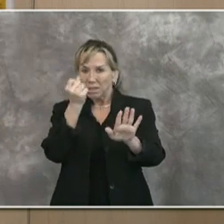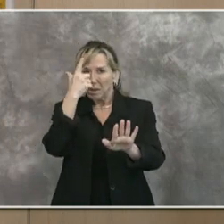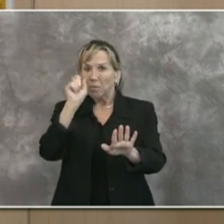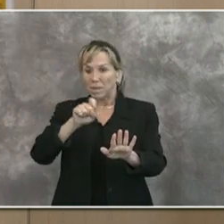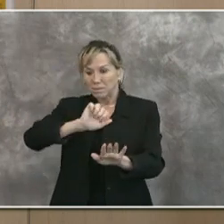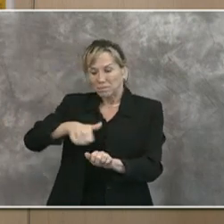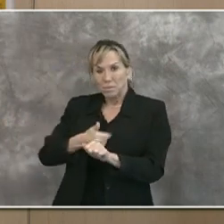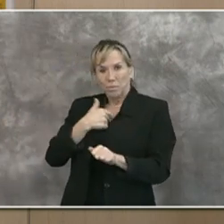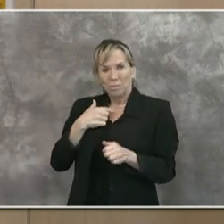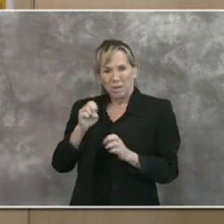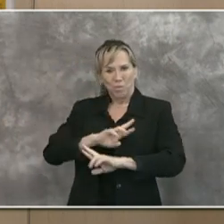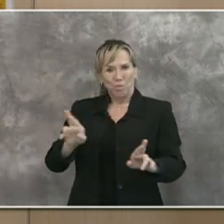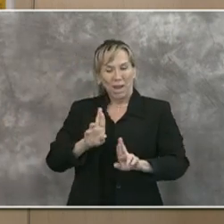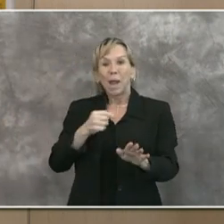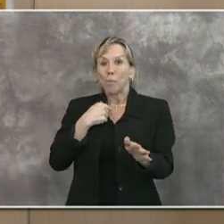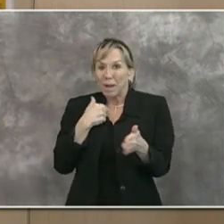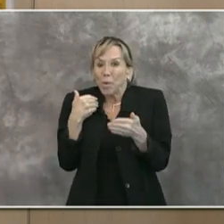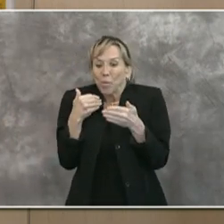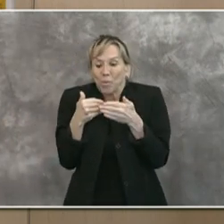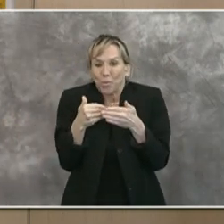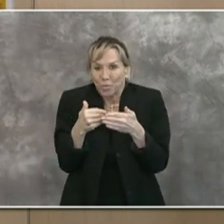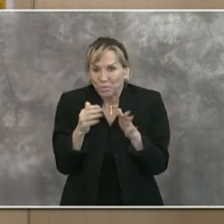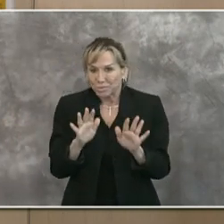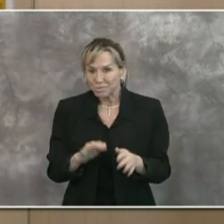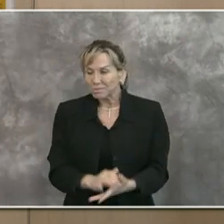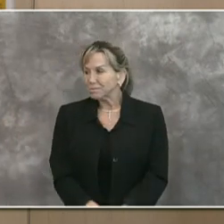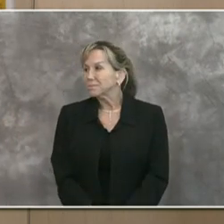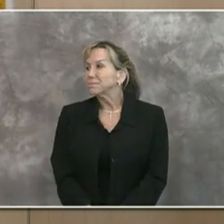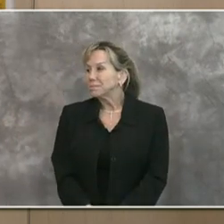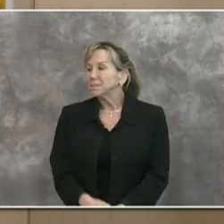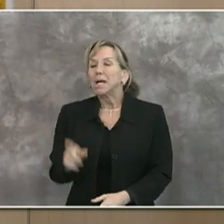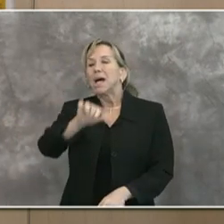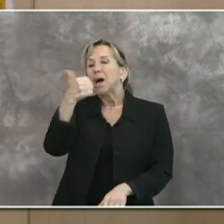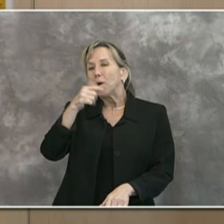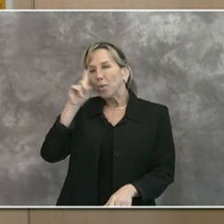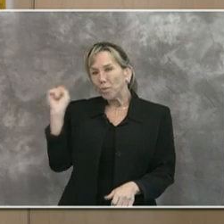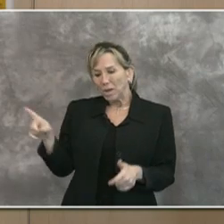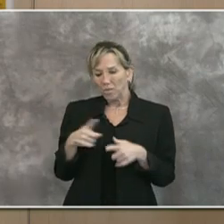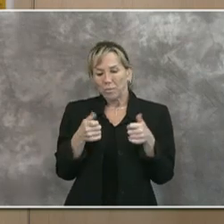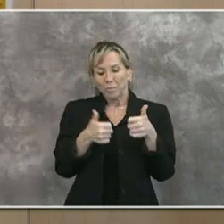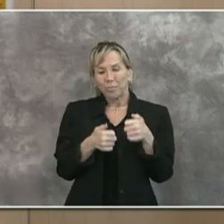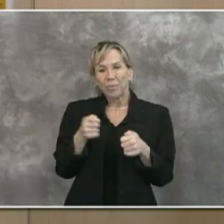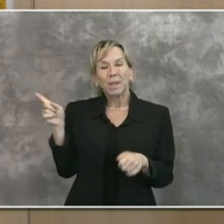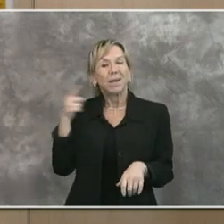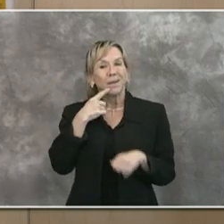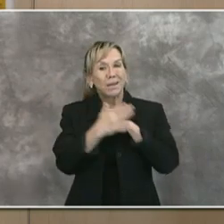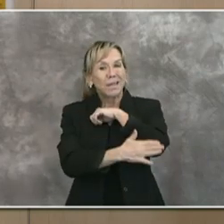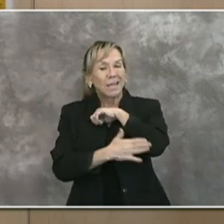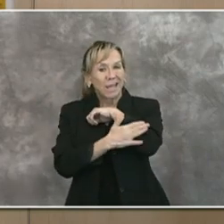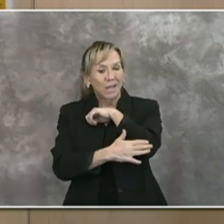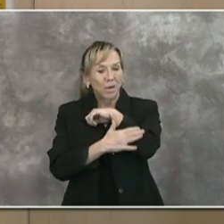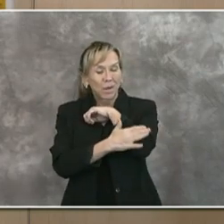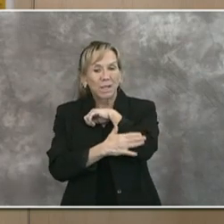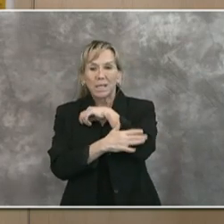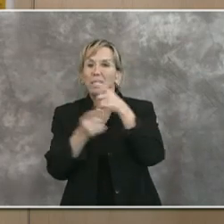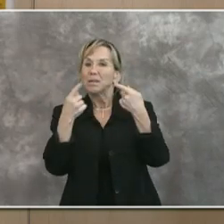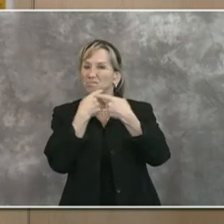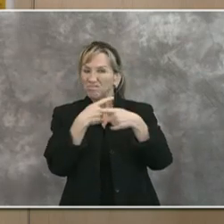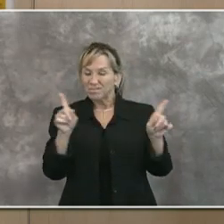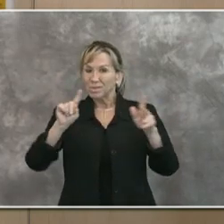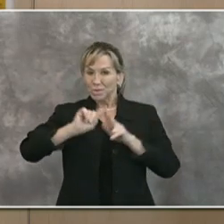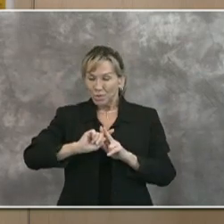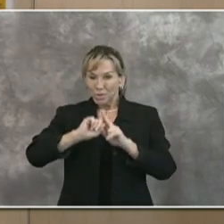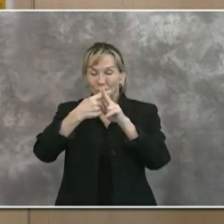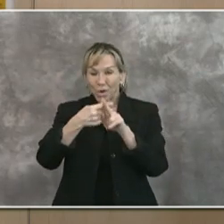are very close to being ready. Thank you. Dr. Wooten, I have another question. The county has announced effective tomorrow that face coverings are